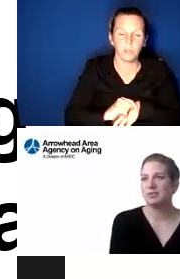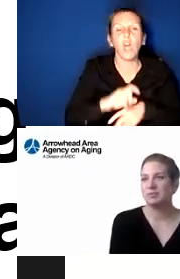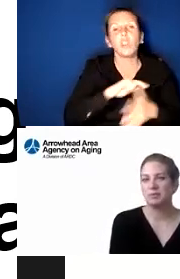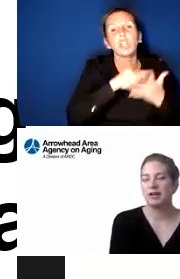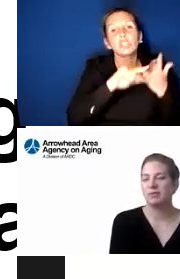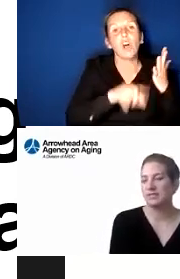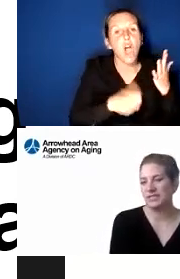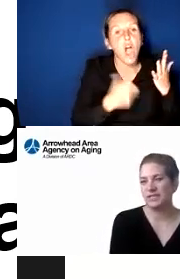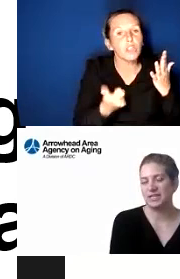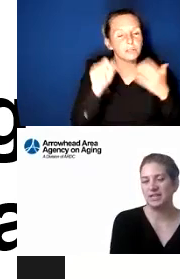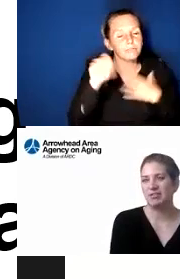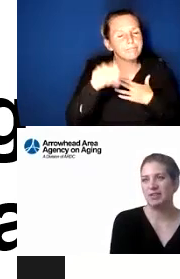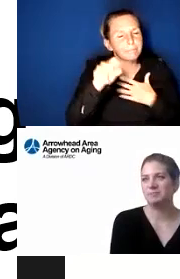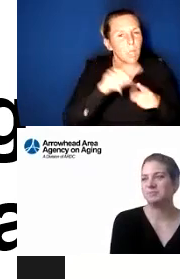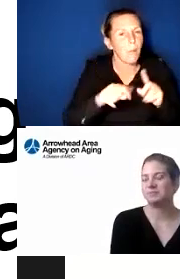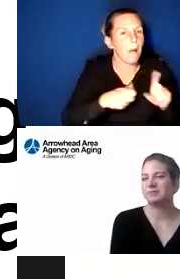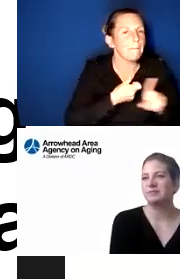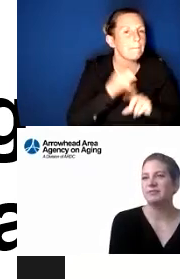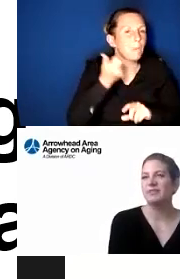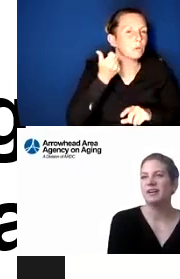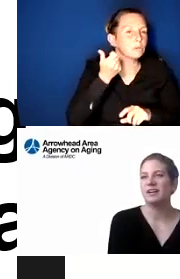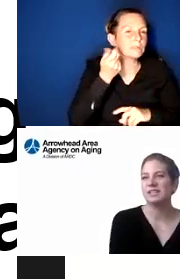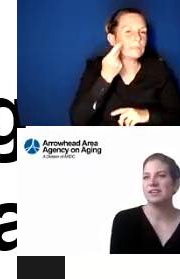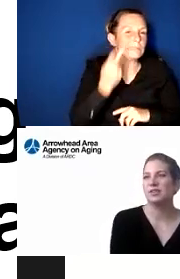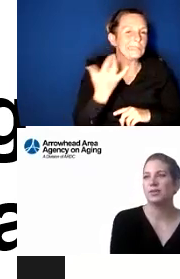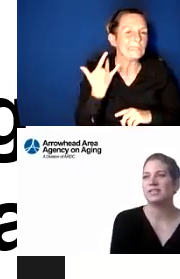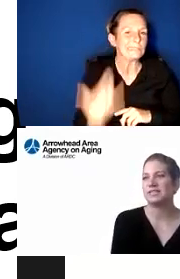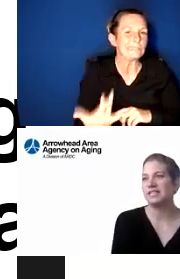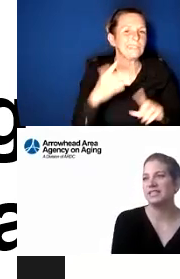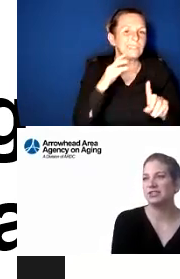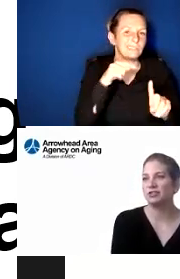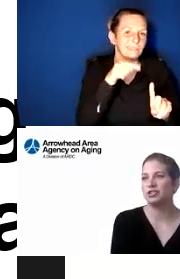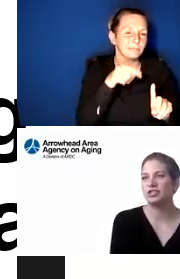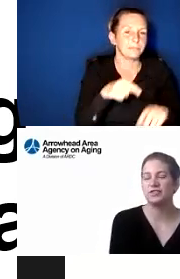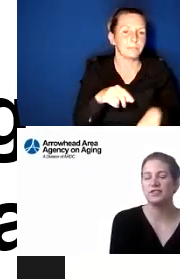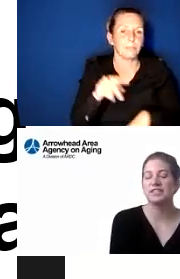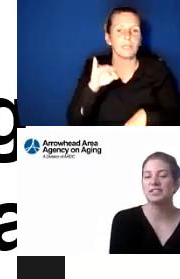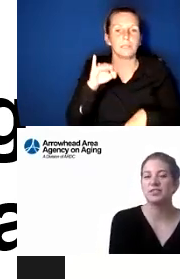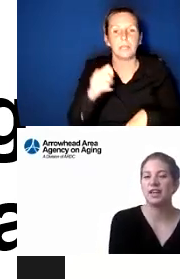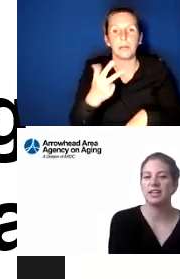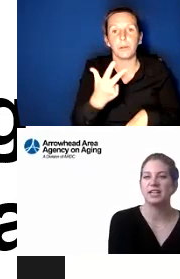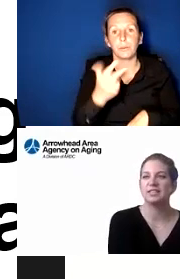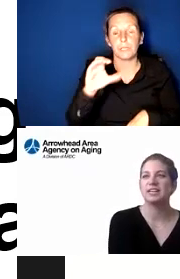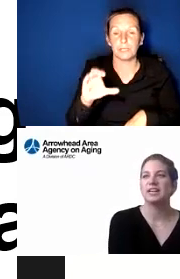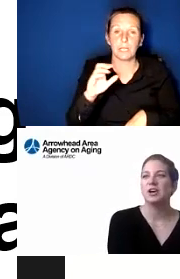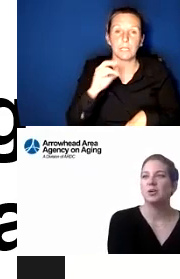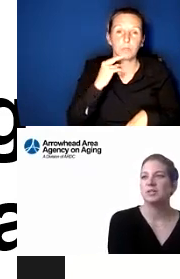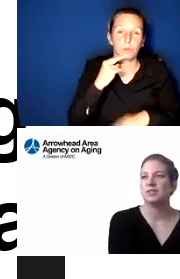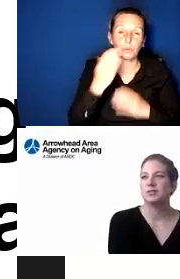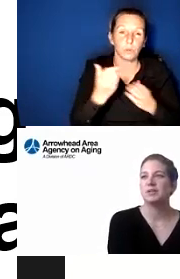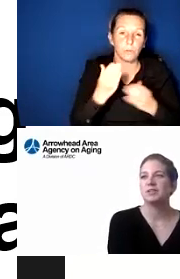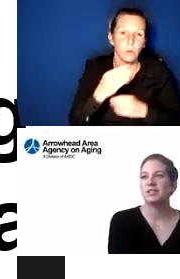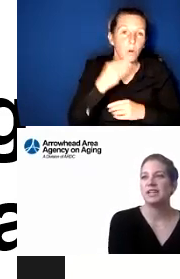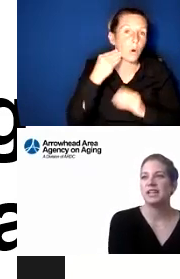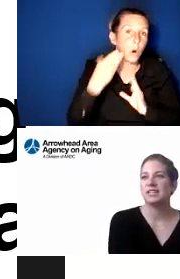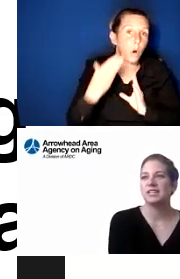ones that we see in the Arrowhead. Title 3C is our nutrition services. So that is home